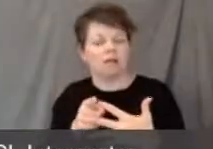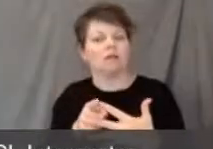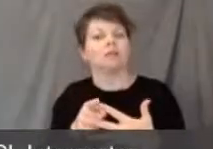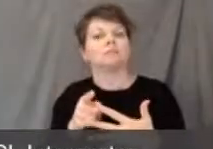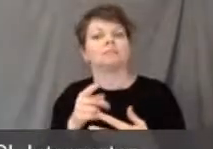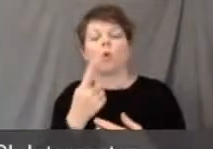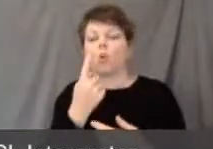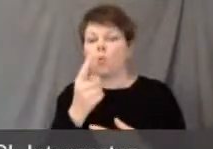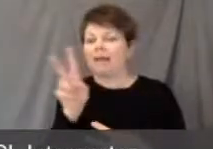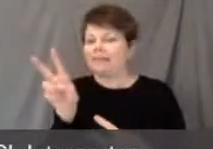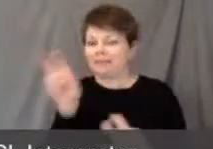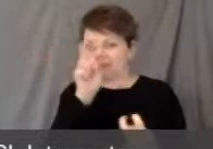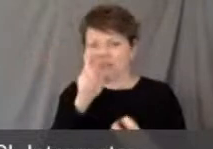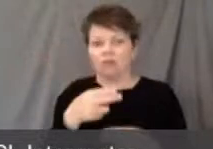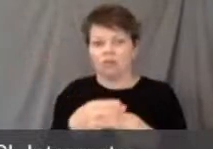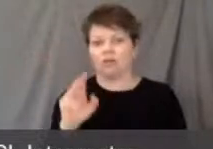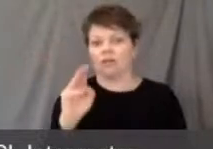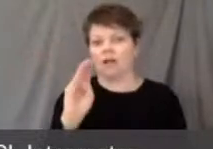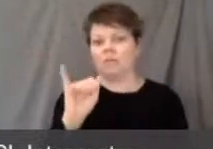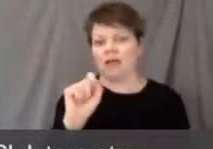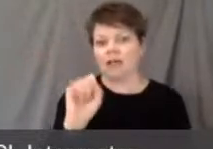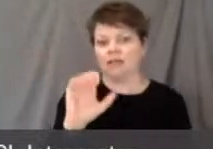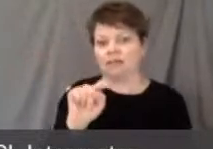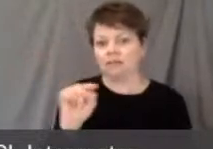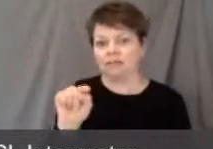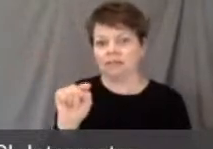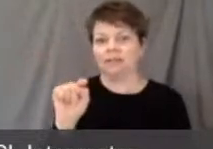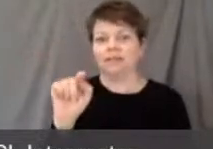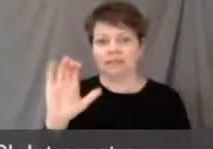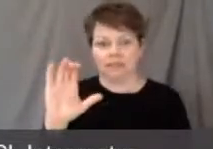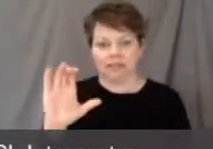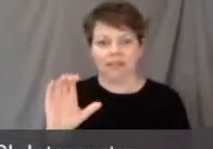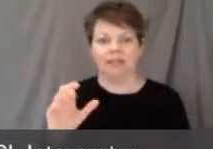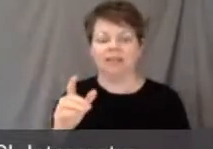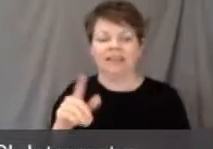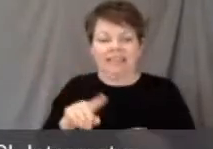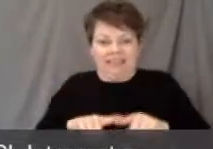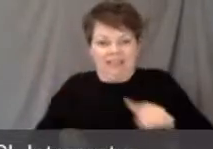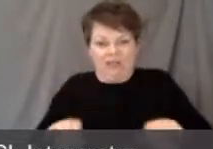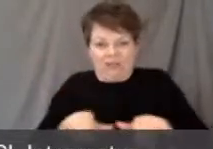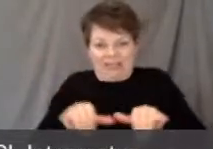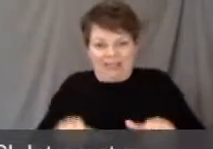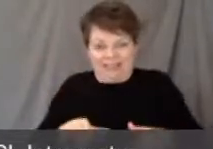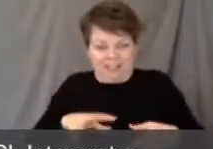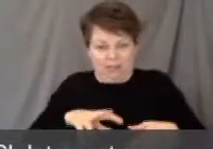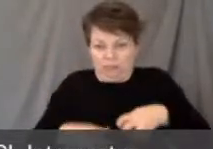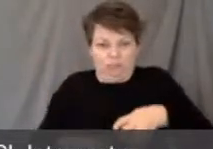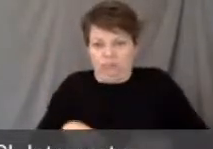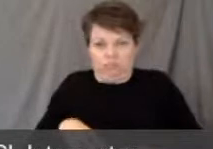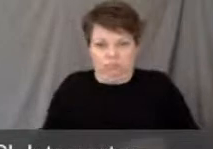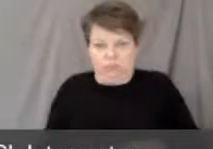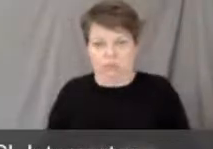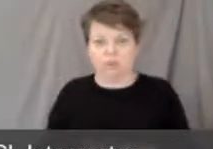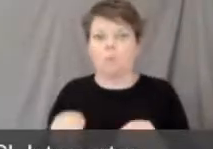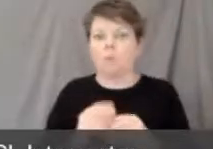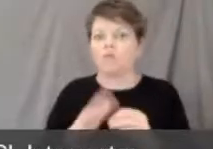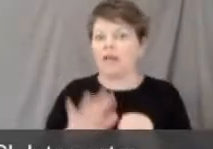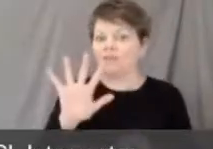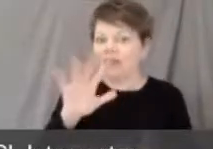called multisystem inflammatory syndrome in children. We've had more than 5,500 cases in the